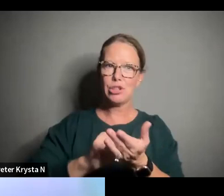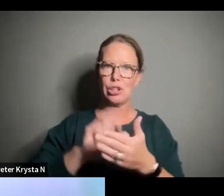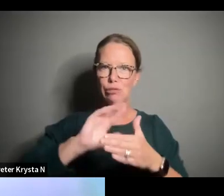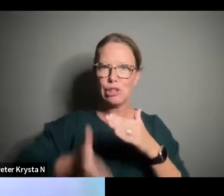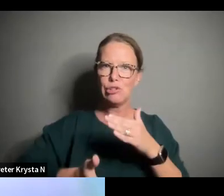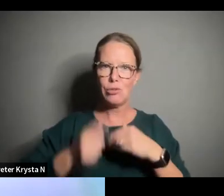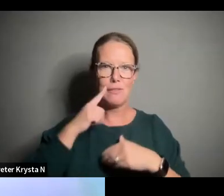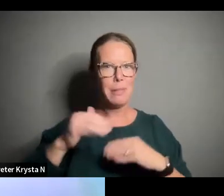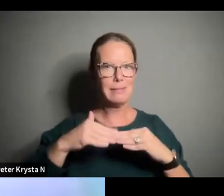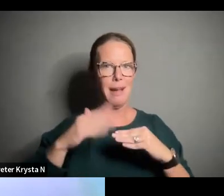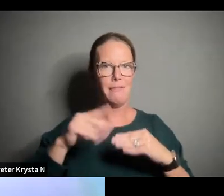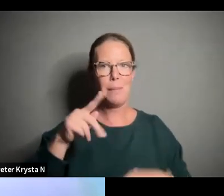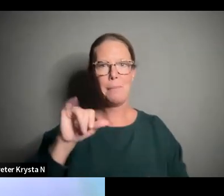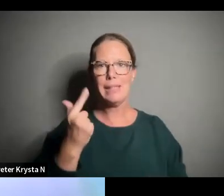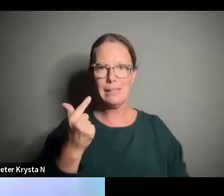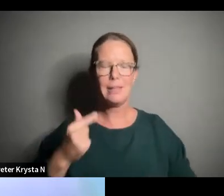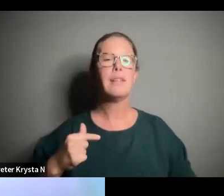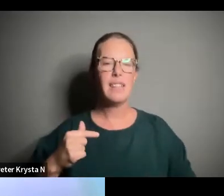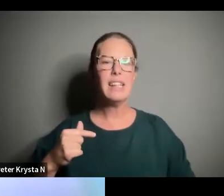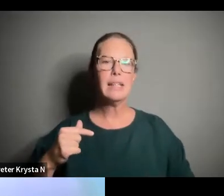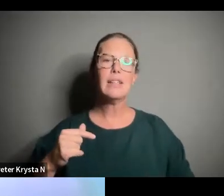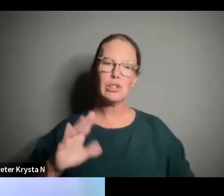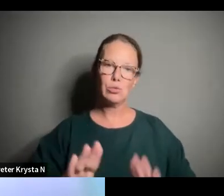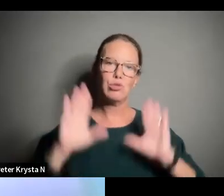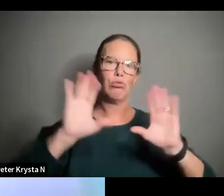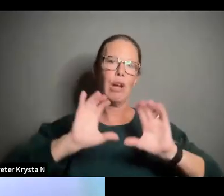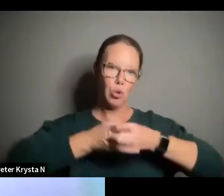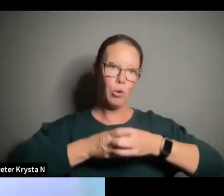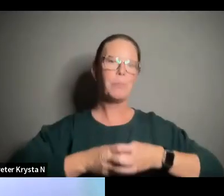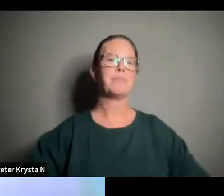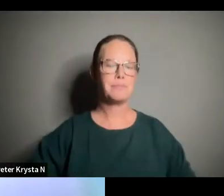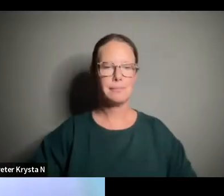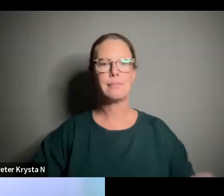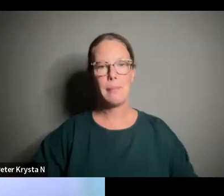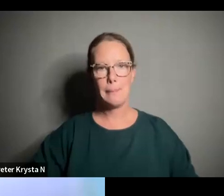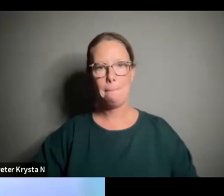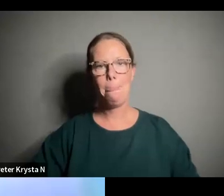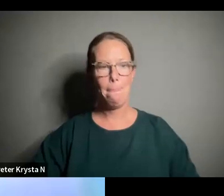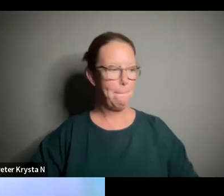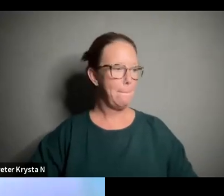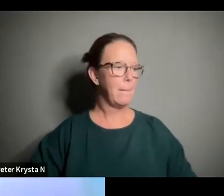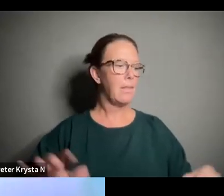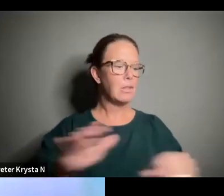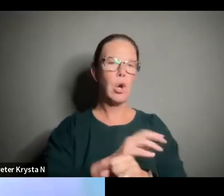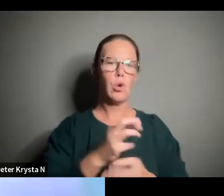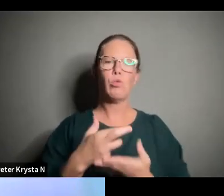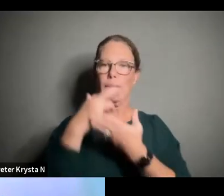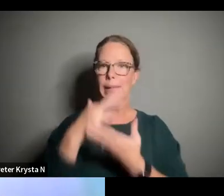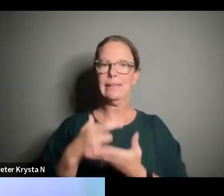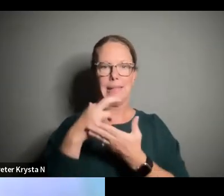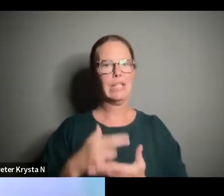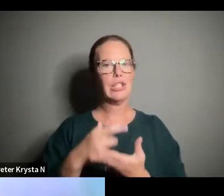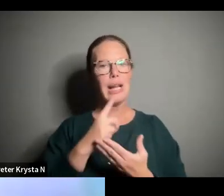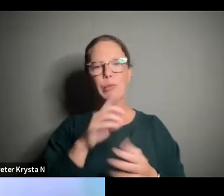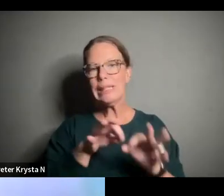diaphragm pacing too, how they manage the patients. So it's a great group of one. I always like that the total rehabilitation. I'm a